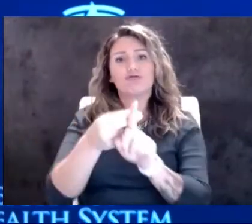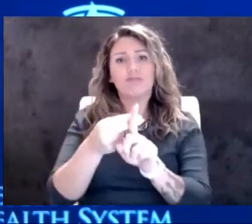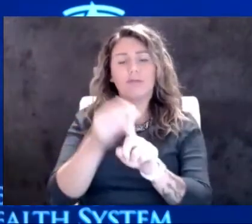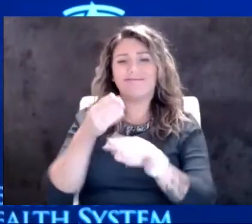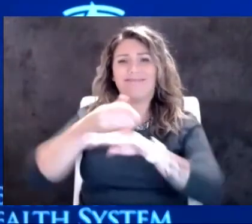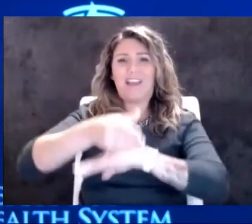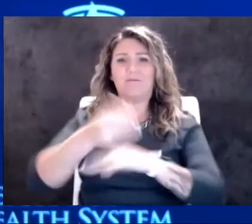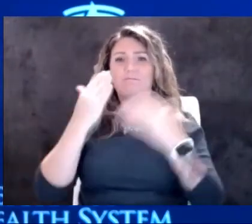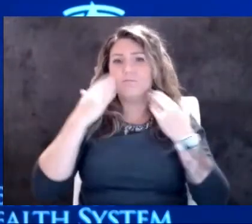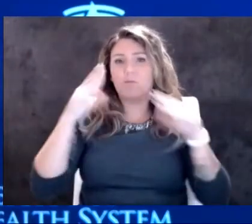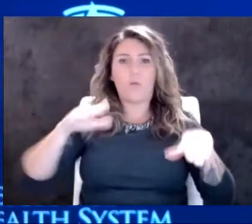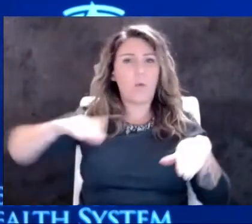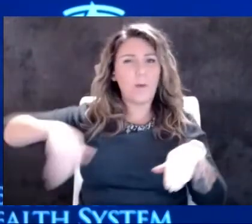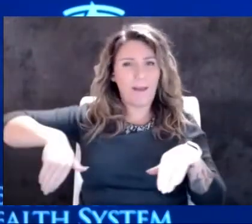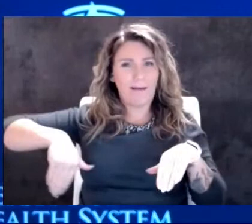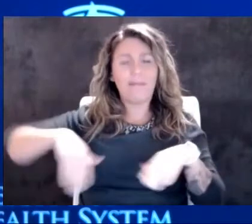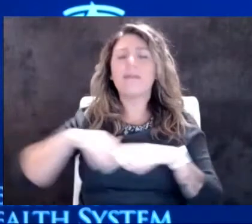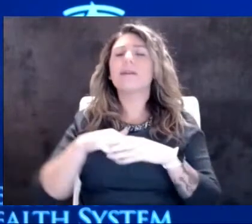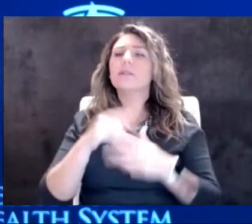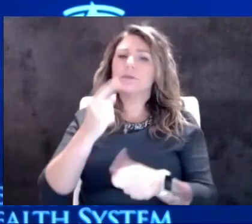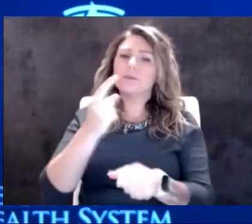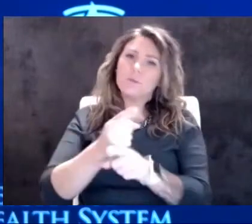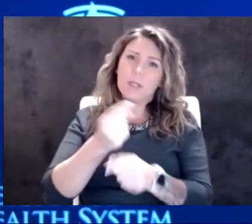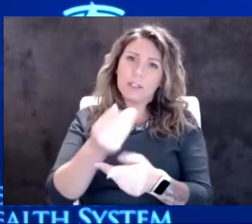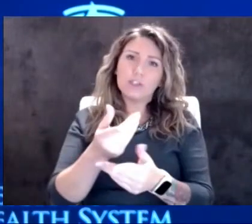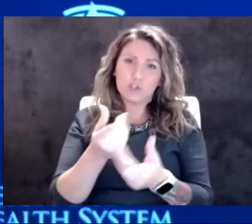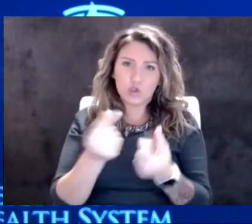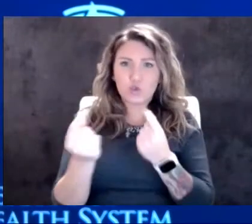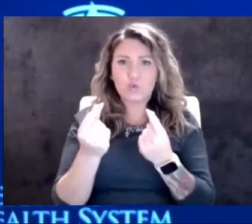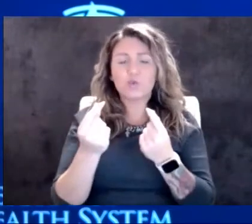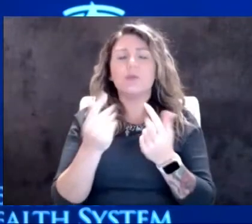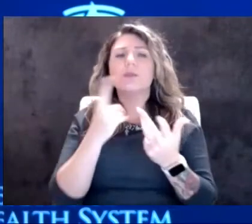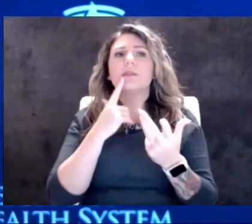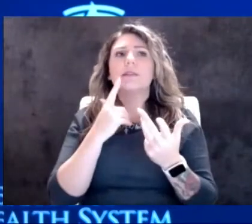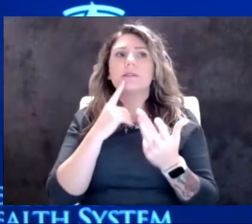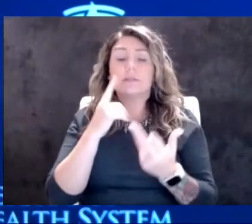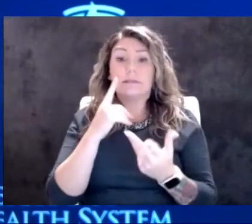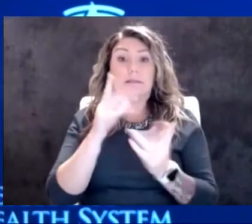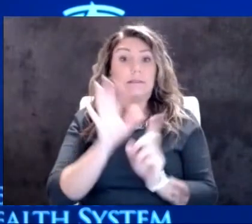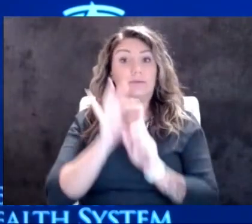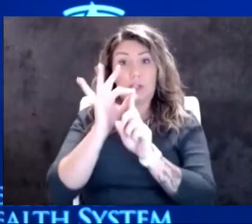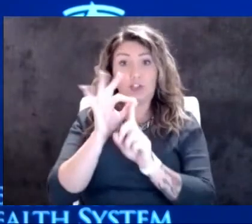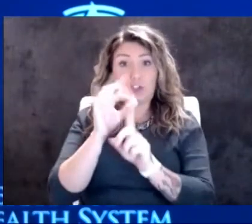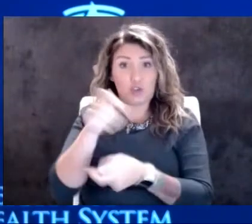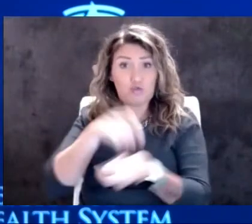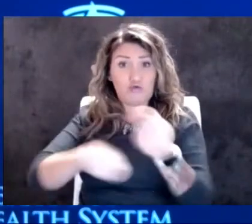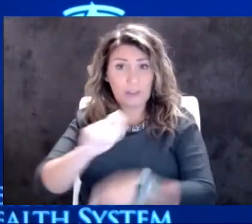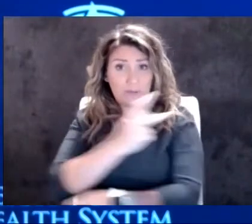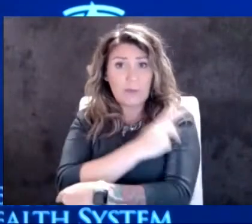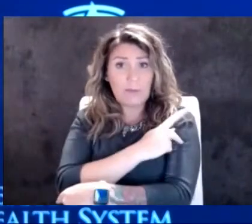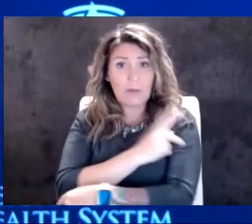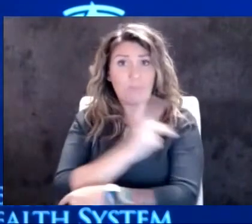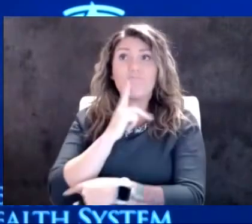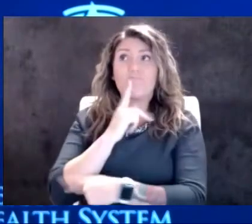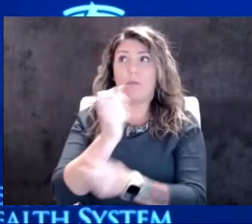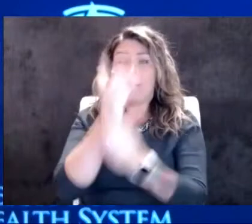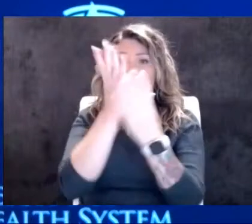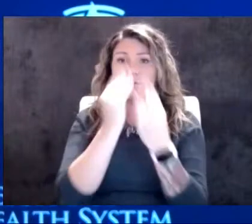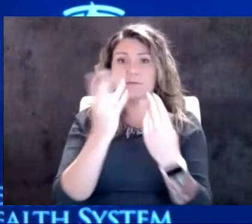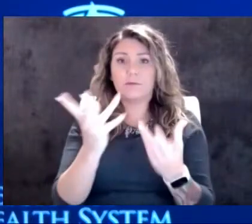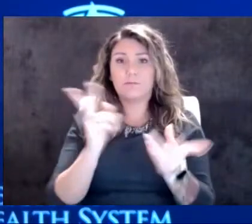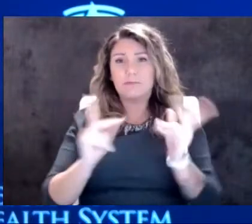think it's the right thing to do. I think especially in the transplant population where a lot of the data was coming out of, we know that people really weren't as